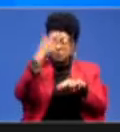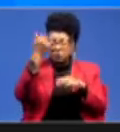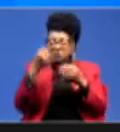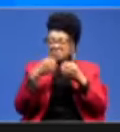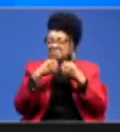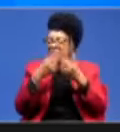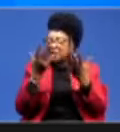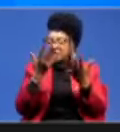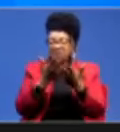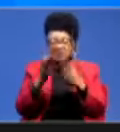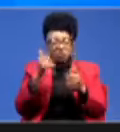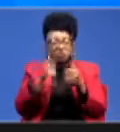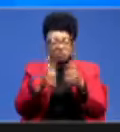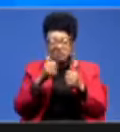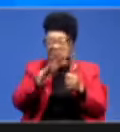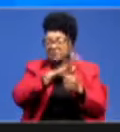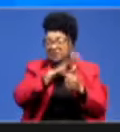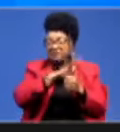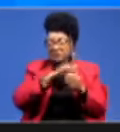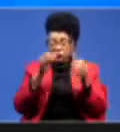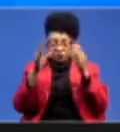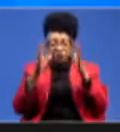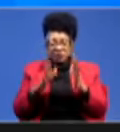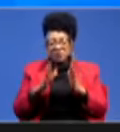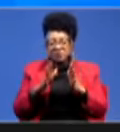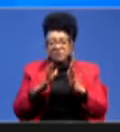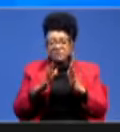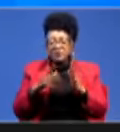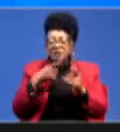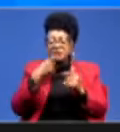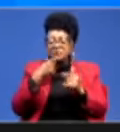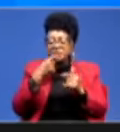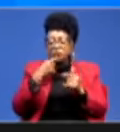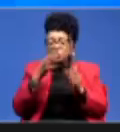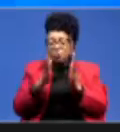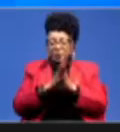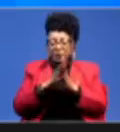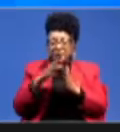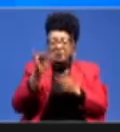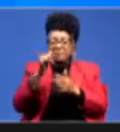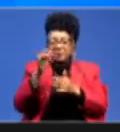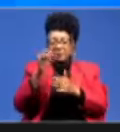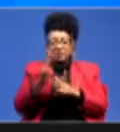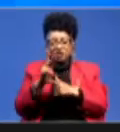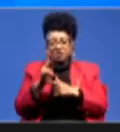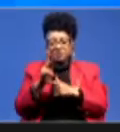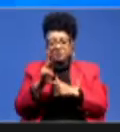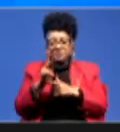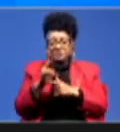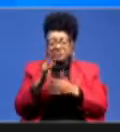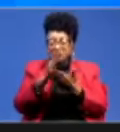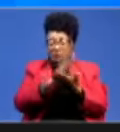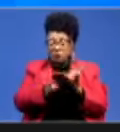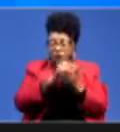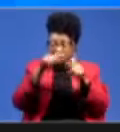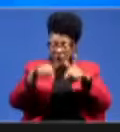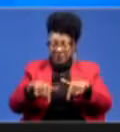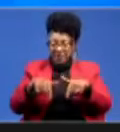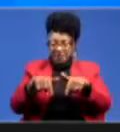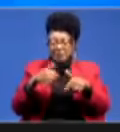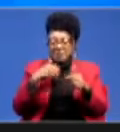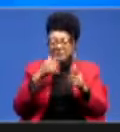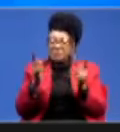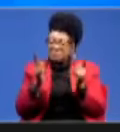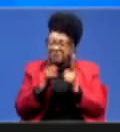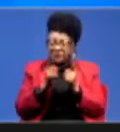tu walioyavuna kwa manufaa ya walimu, na alizungumza na mwanahabari wetu Ibrahim Karanja awali hii leo, na hiki hapa